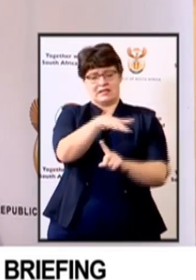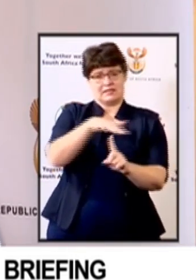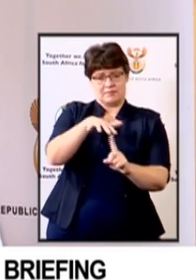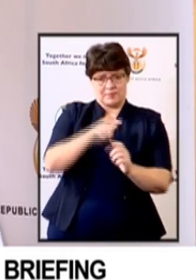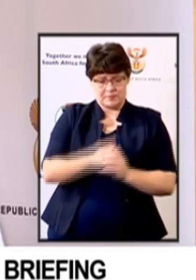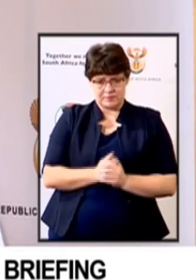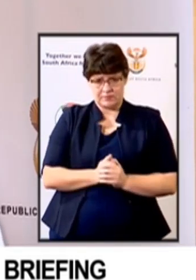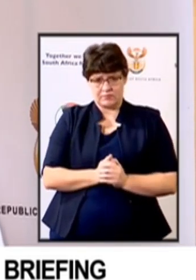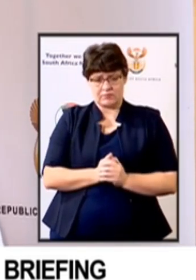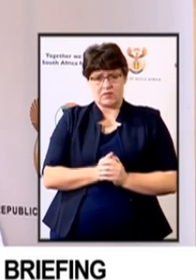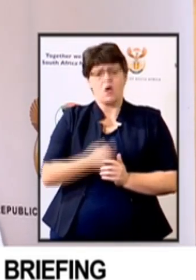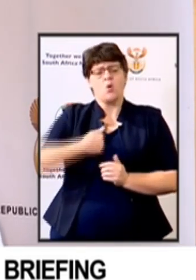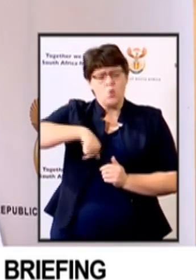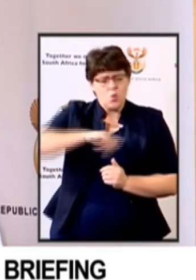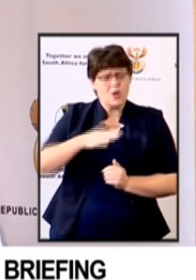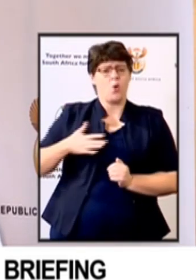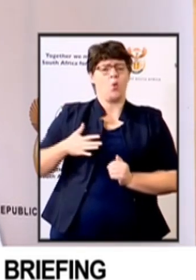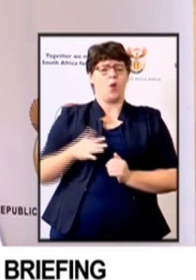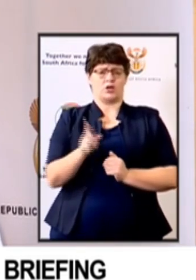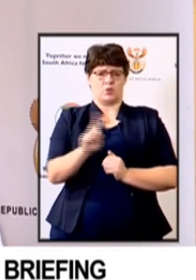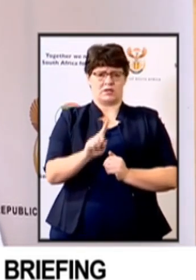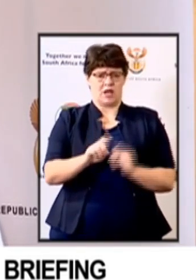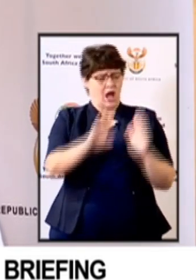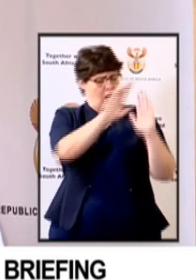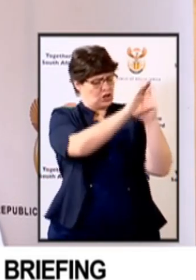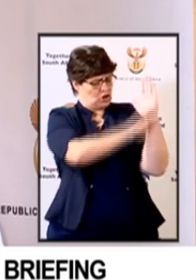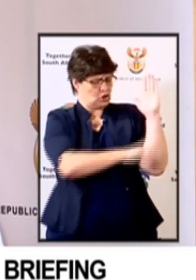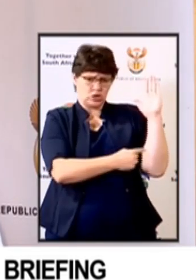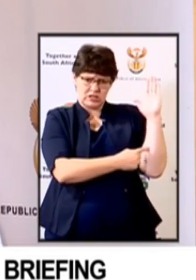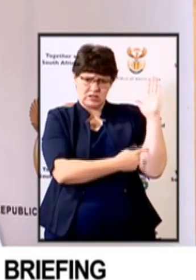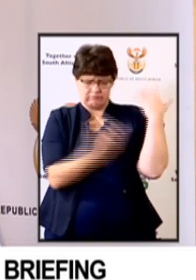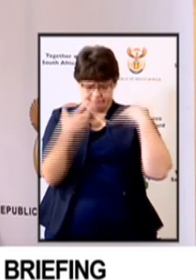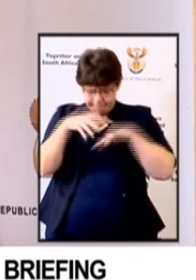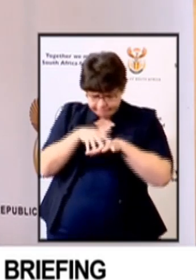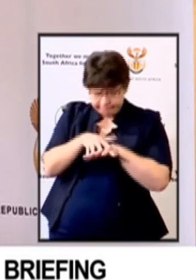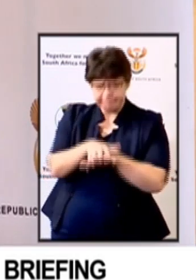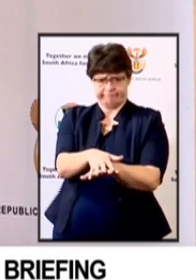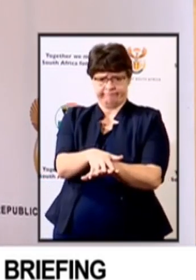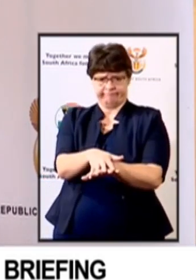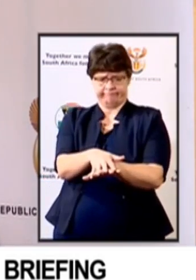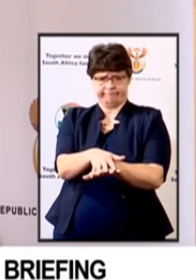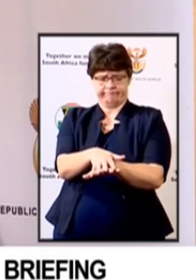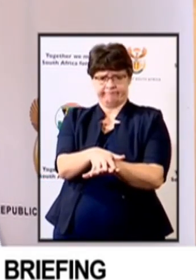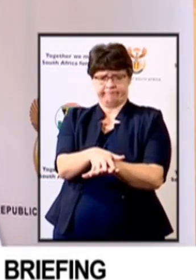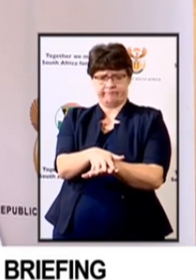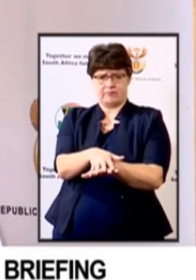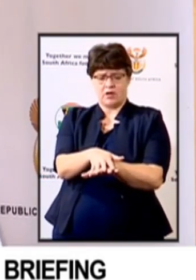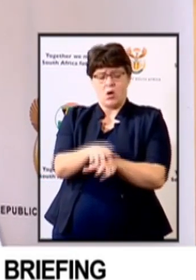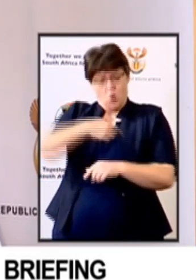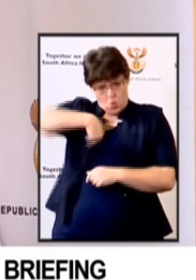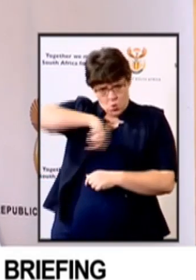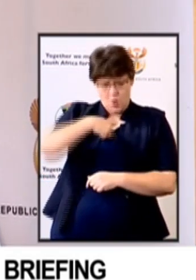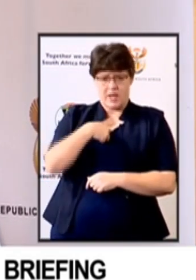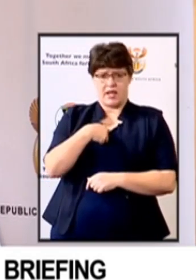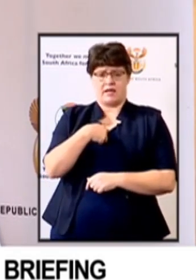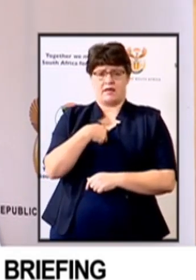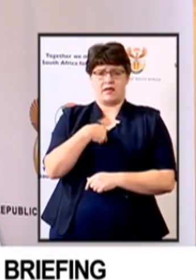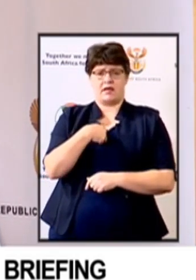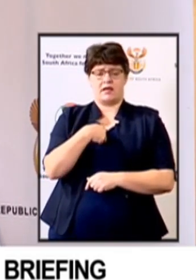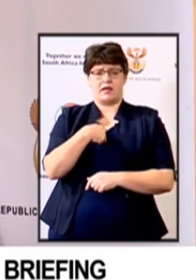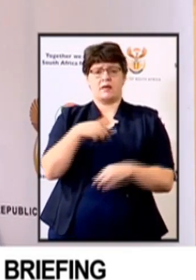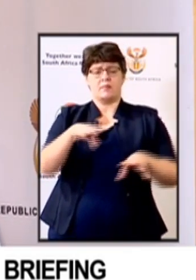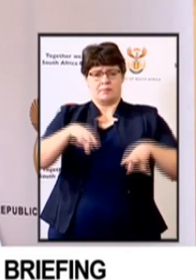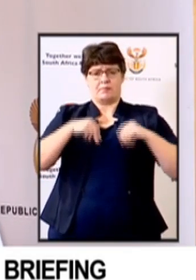In seeking to entrench the constitutional values and principles outlined above, the public service